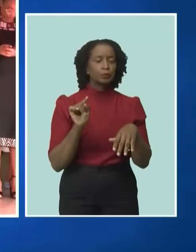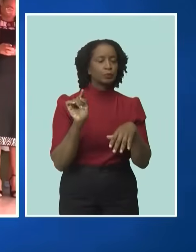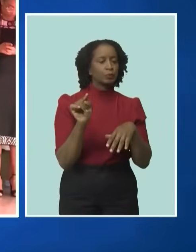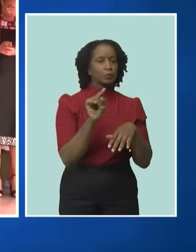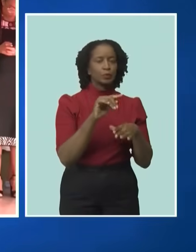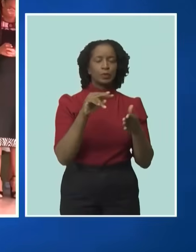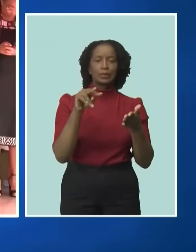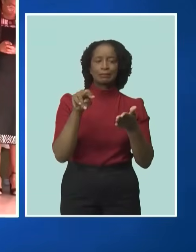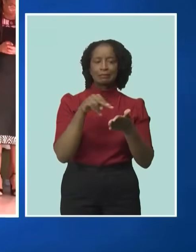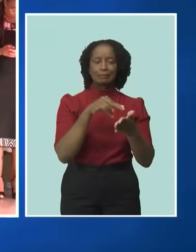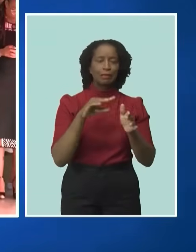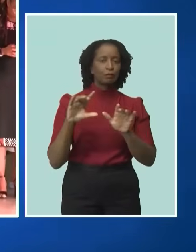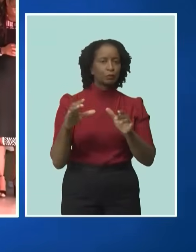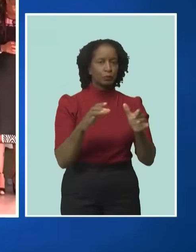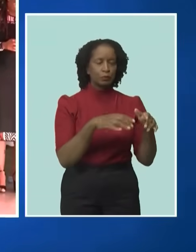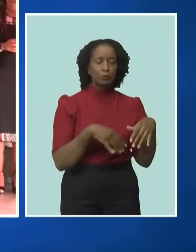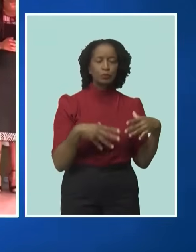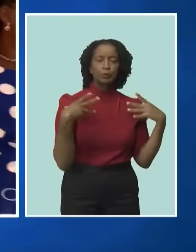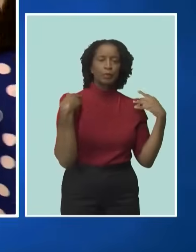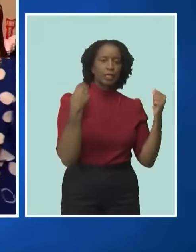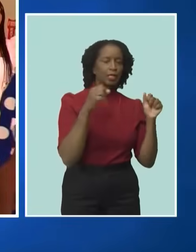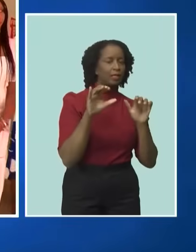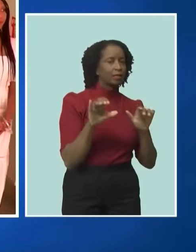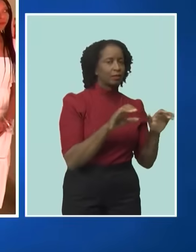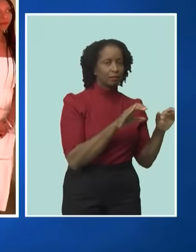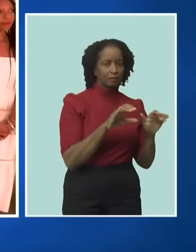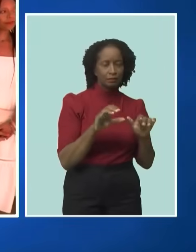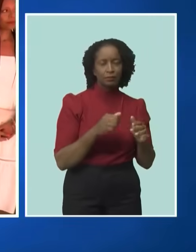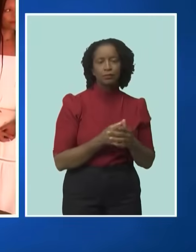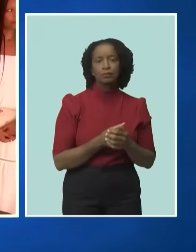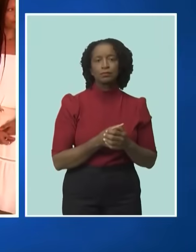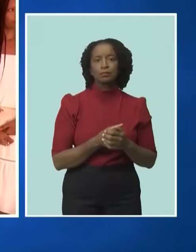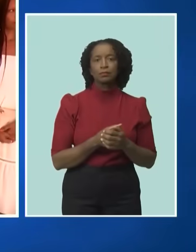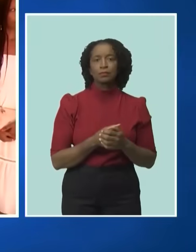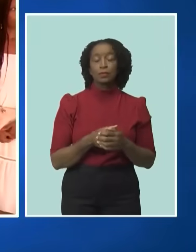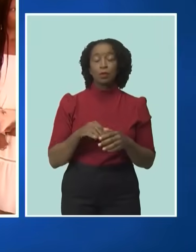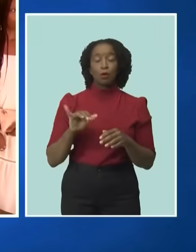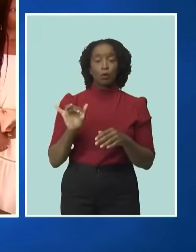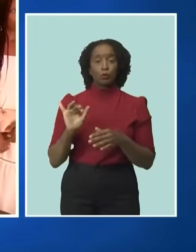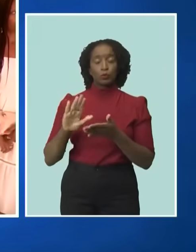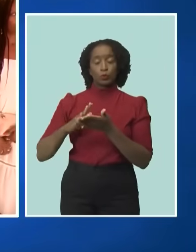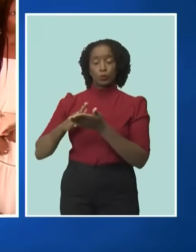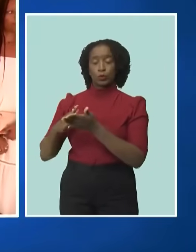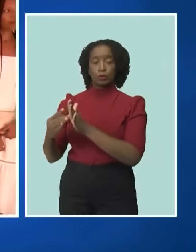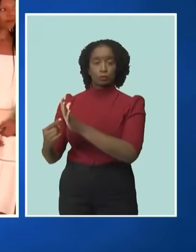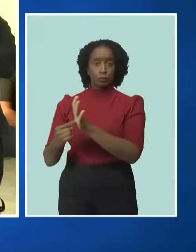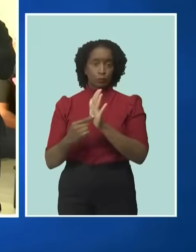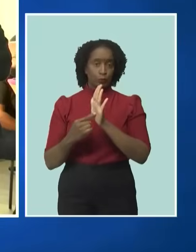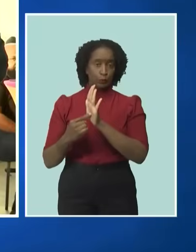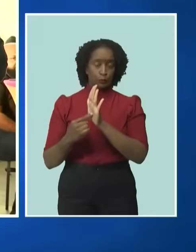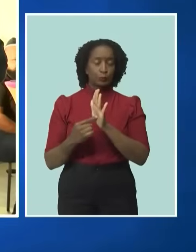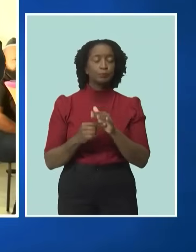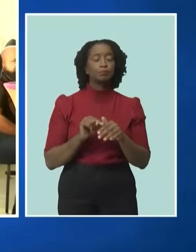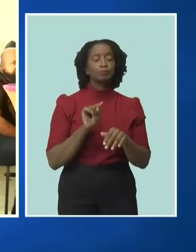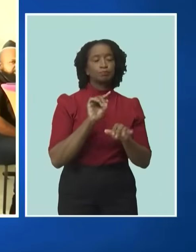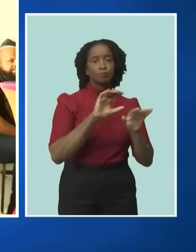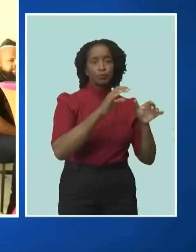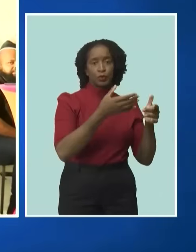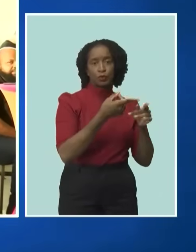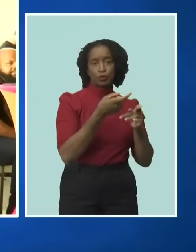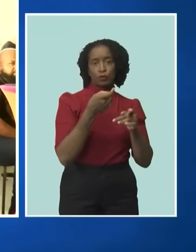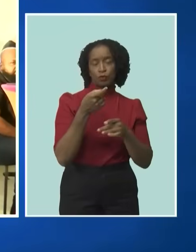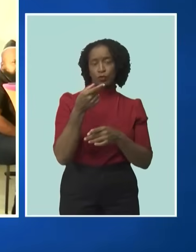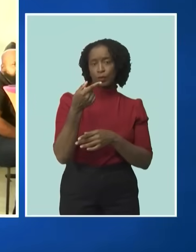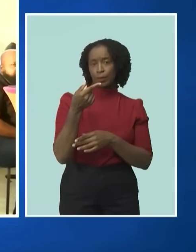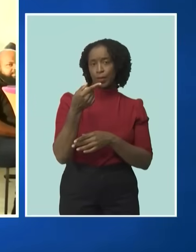dance companies, wellness day activities, and a culinary showcase. A Ghana contingent is also expected to be